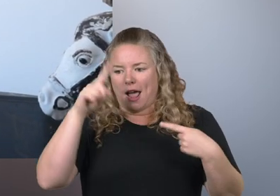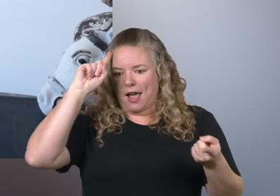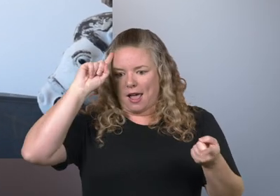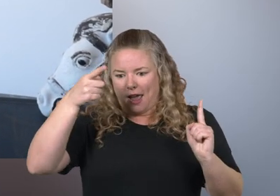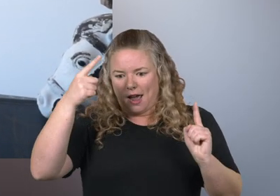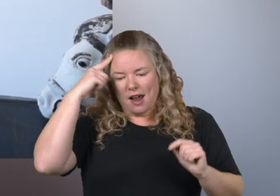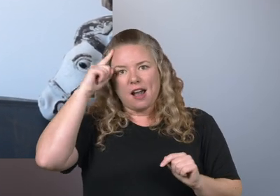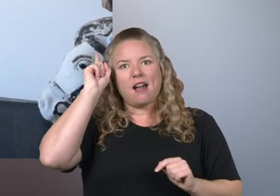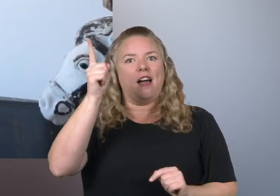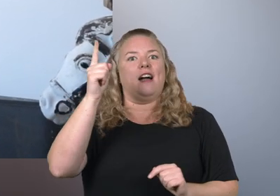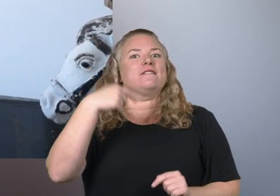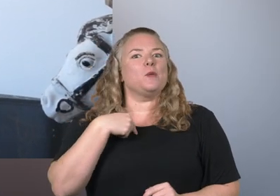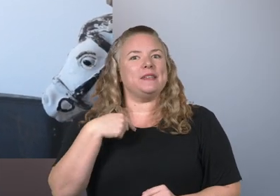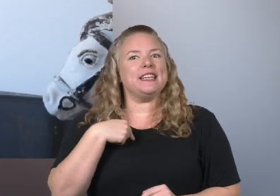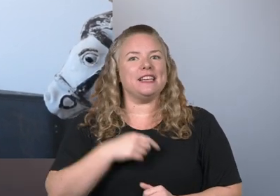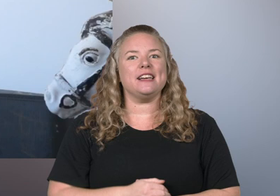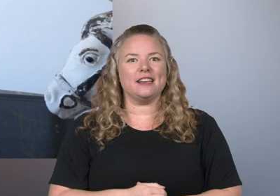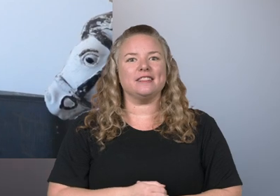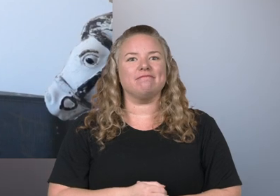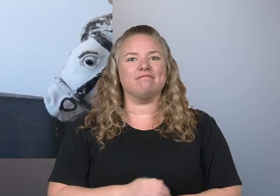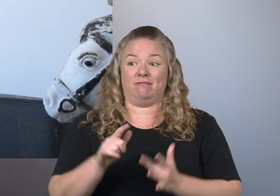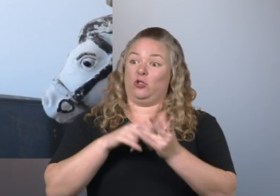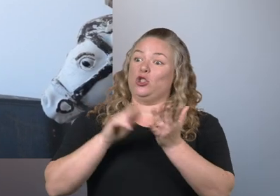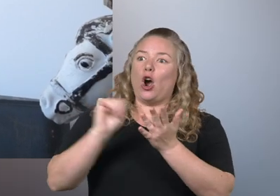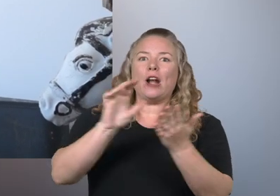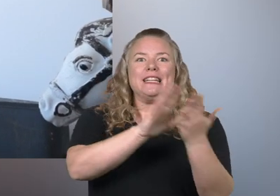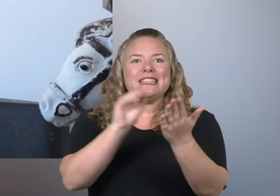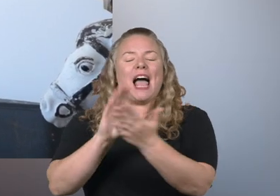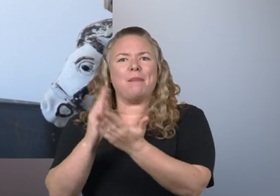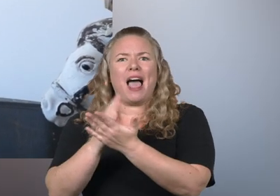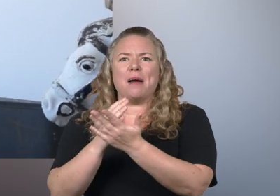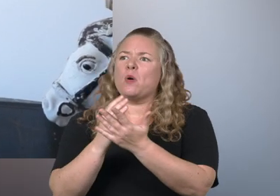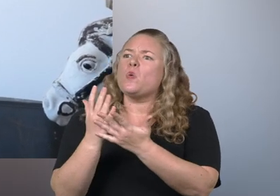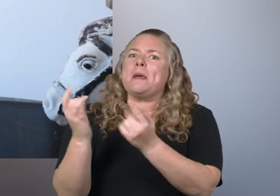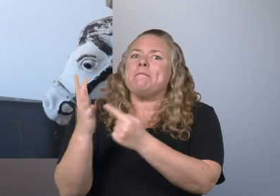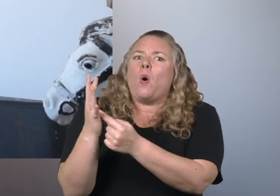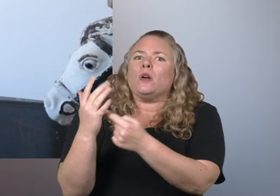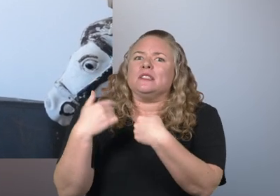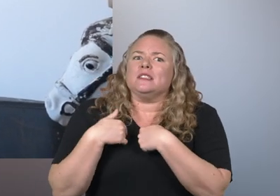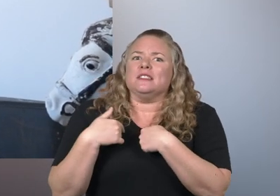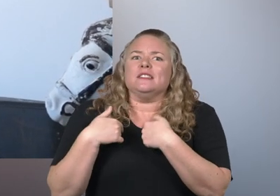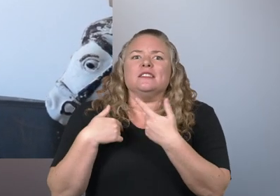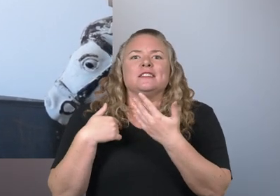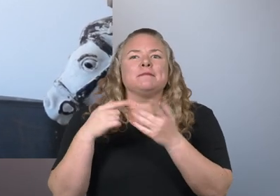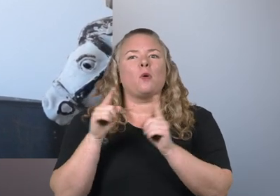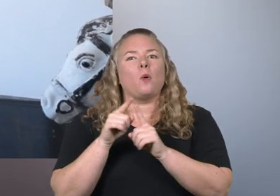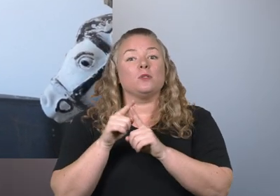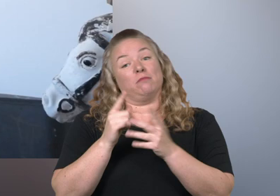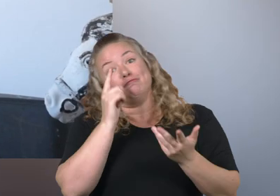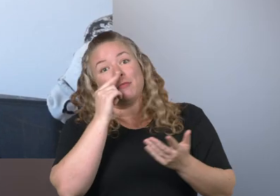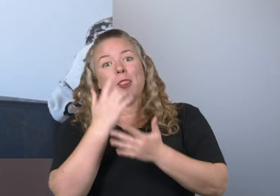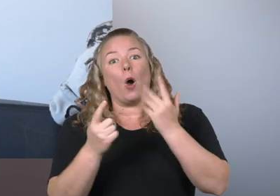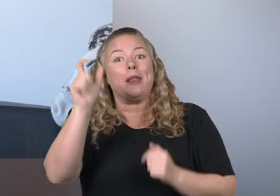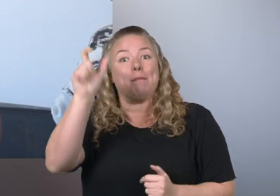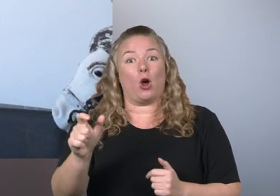that was a real light bulb moment for me. And John's example was very important to me, but I think he was